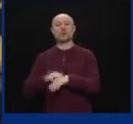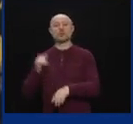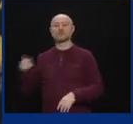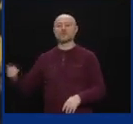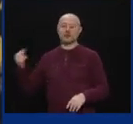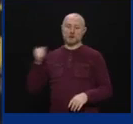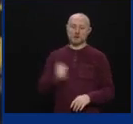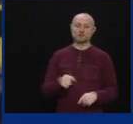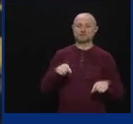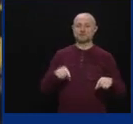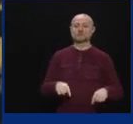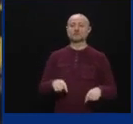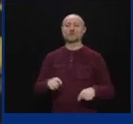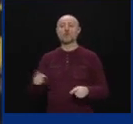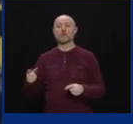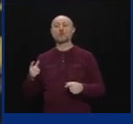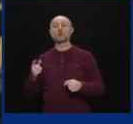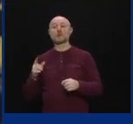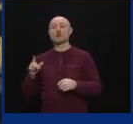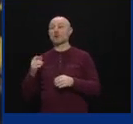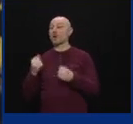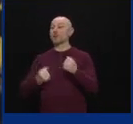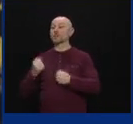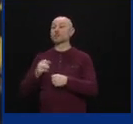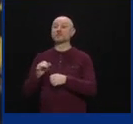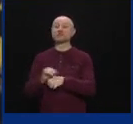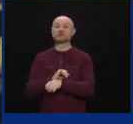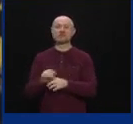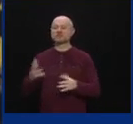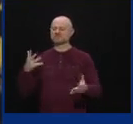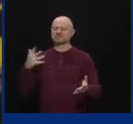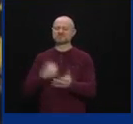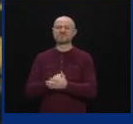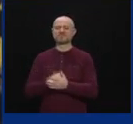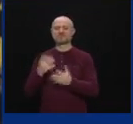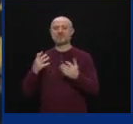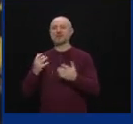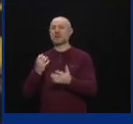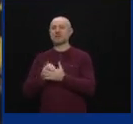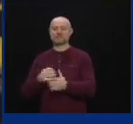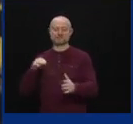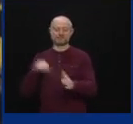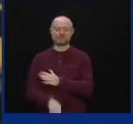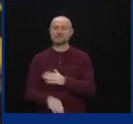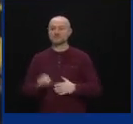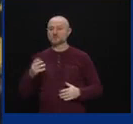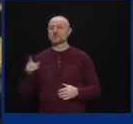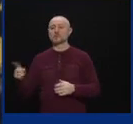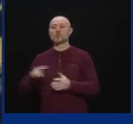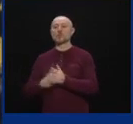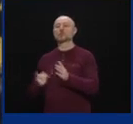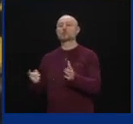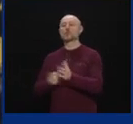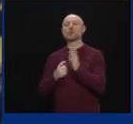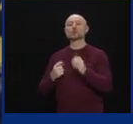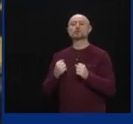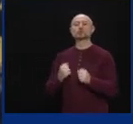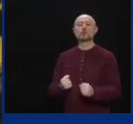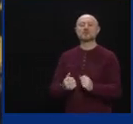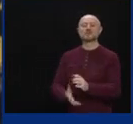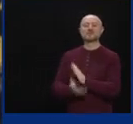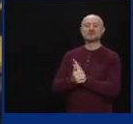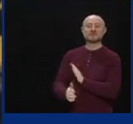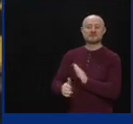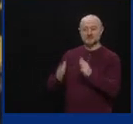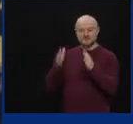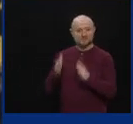the automotive industry was literally brought to its knees during a recession, and it took a strong, steady hand. An individual